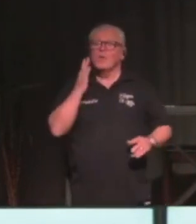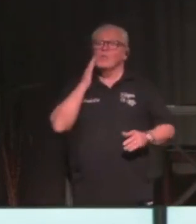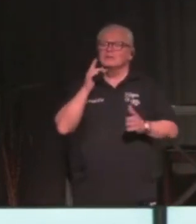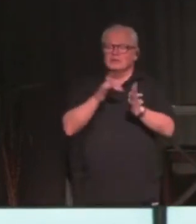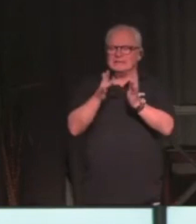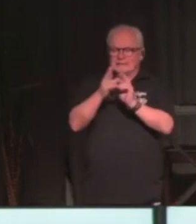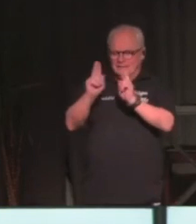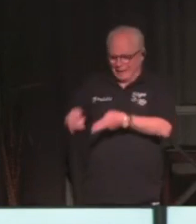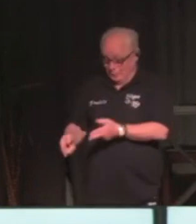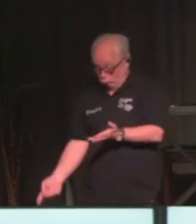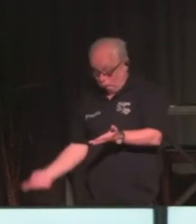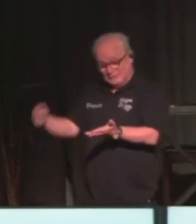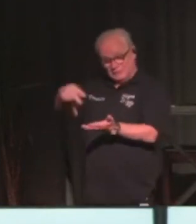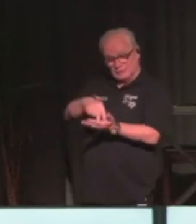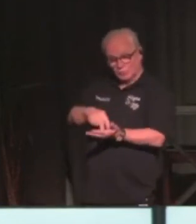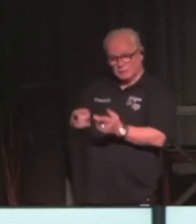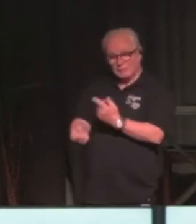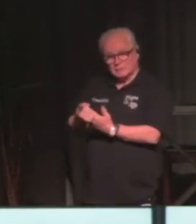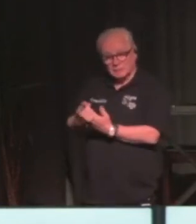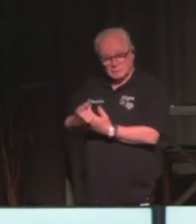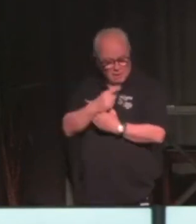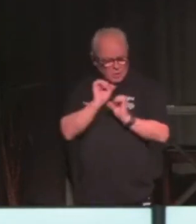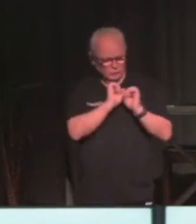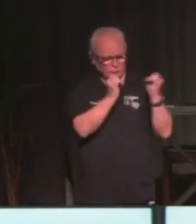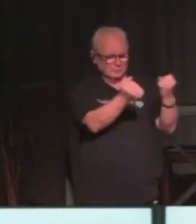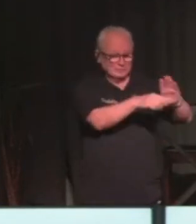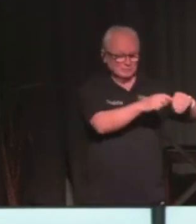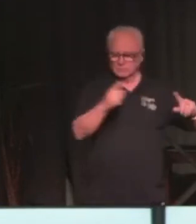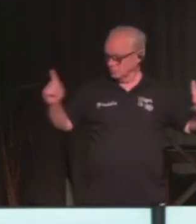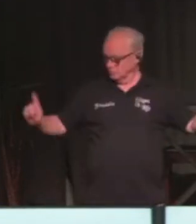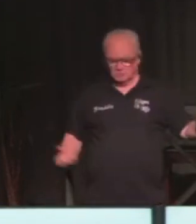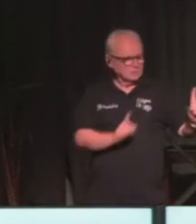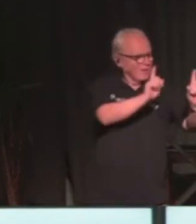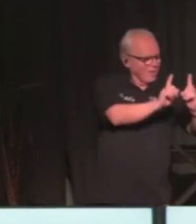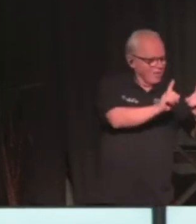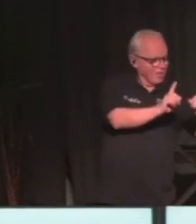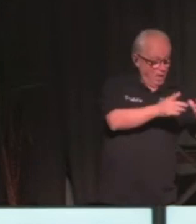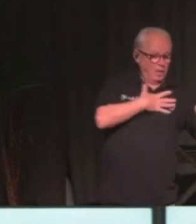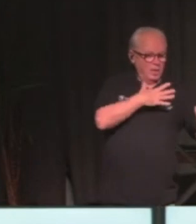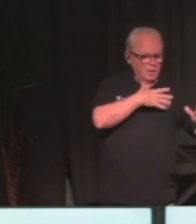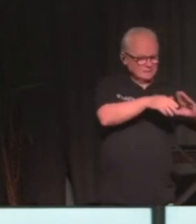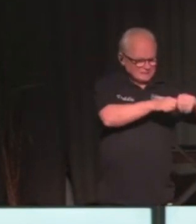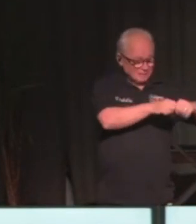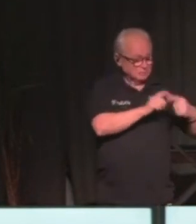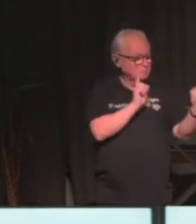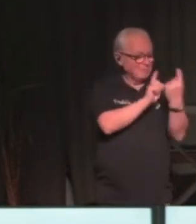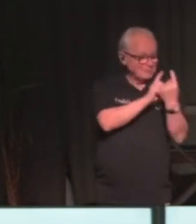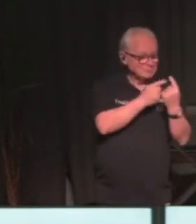stood before his disciples who would say a bold, "Yes, Lord."